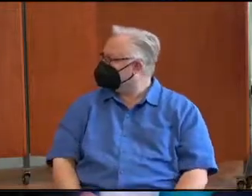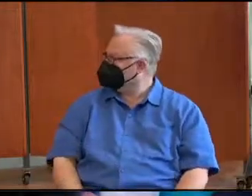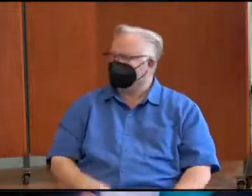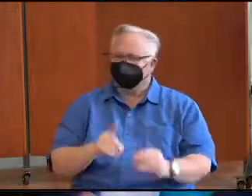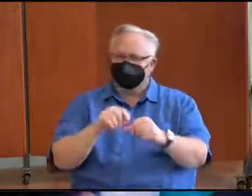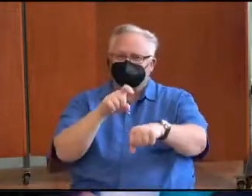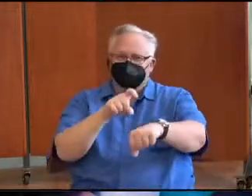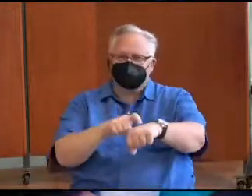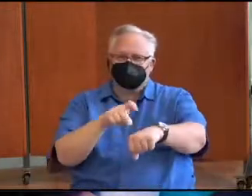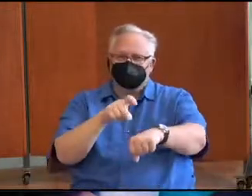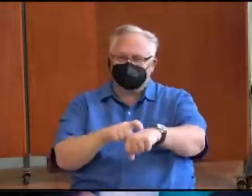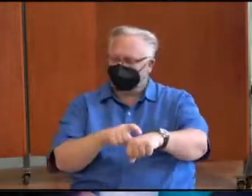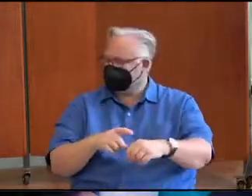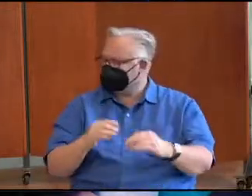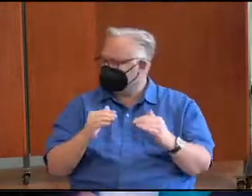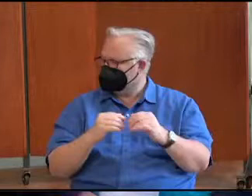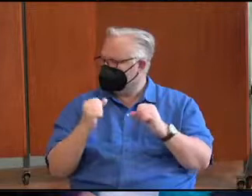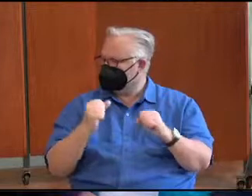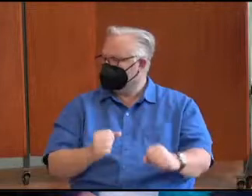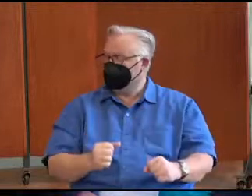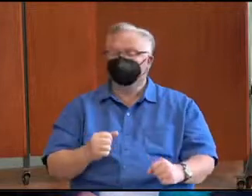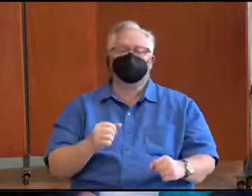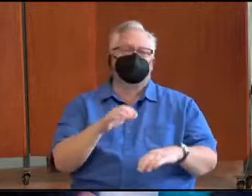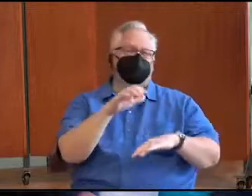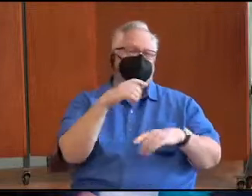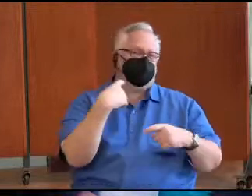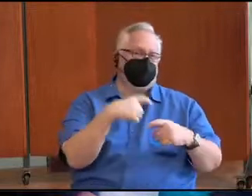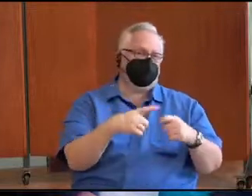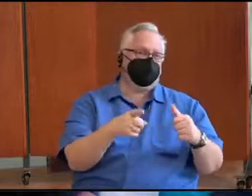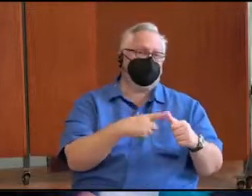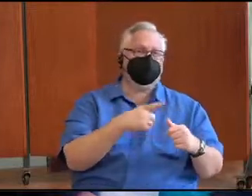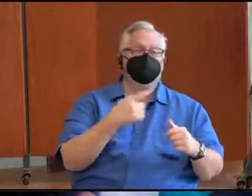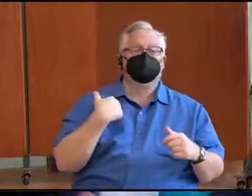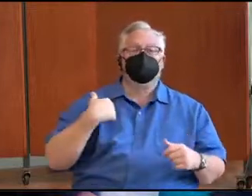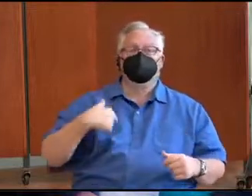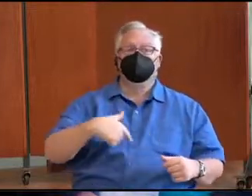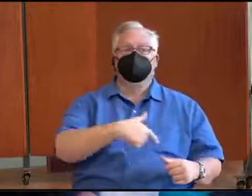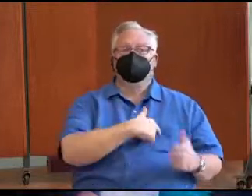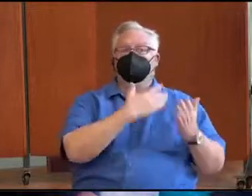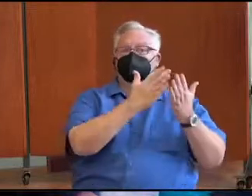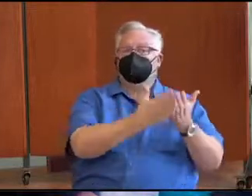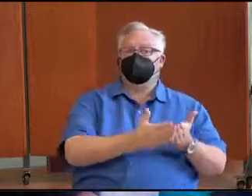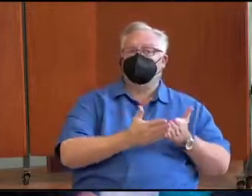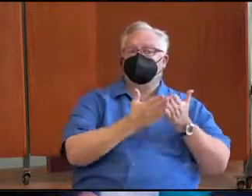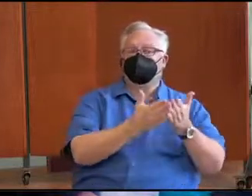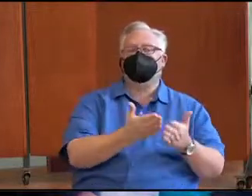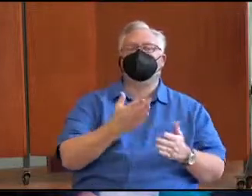sing it one more time, just you all. Somos del barco.